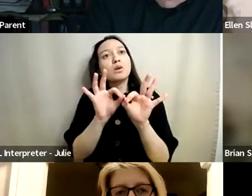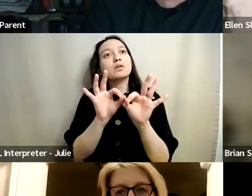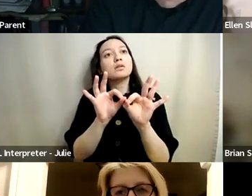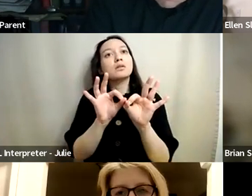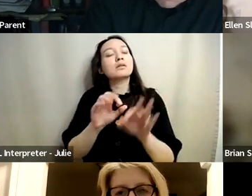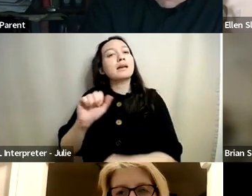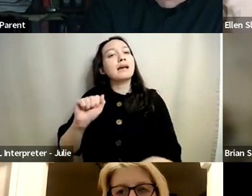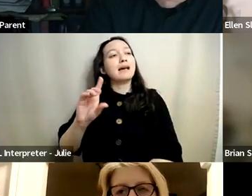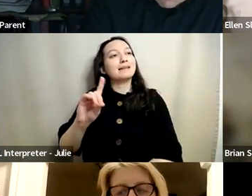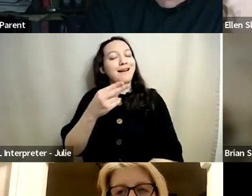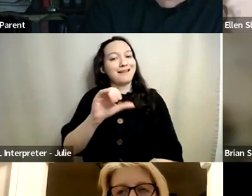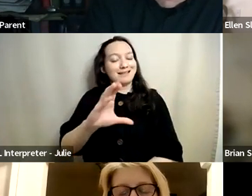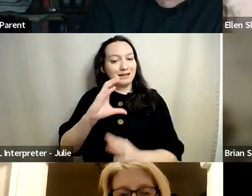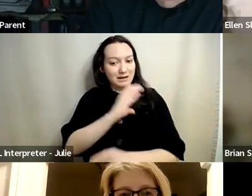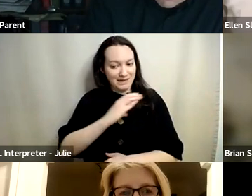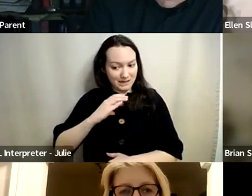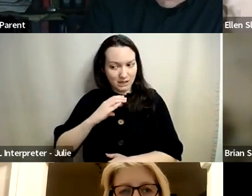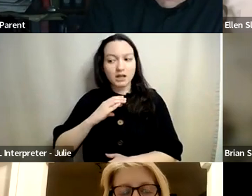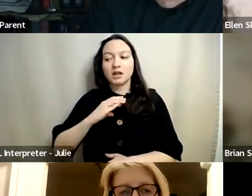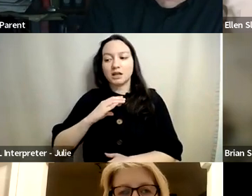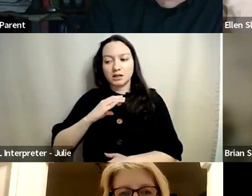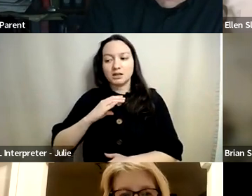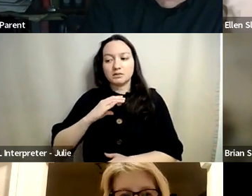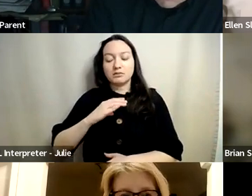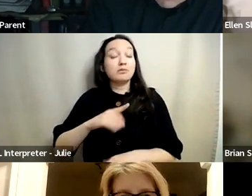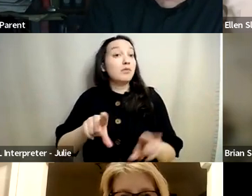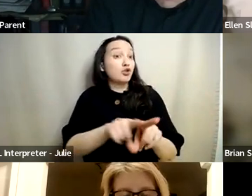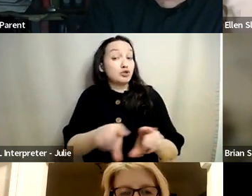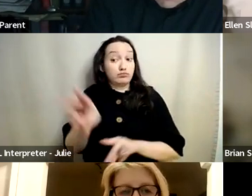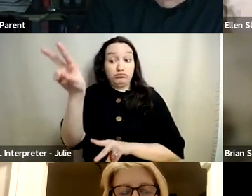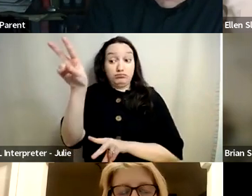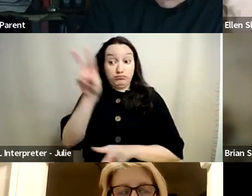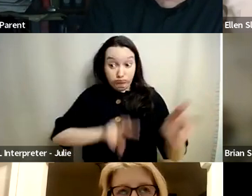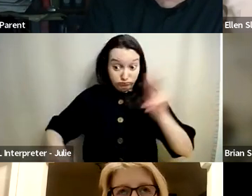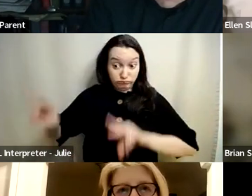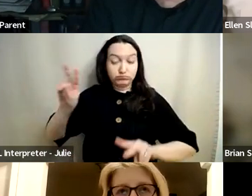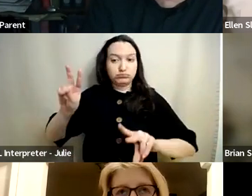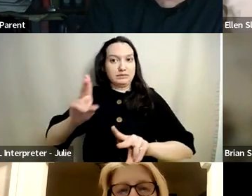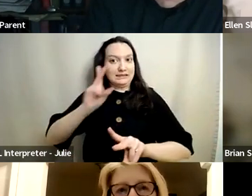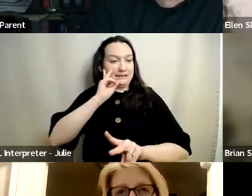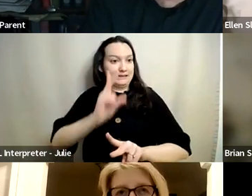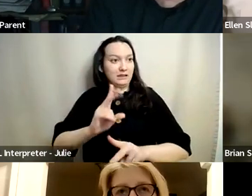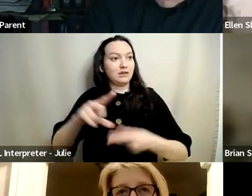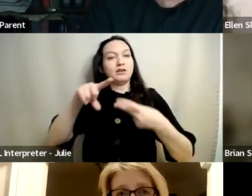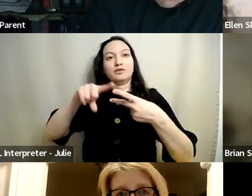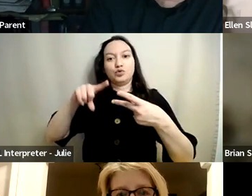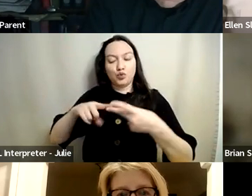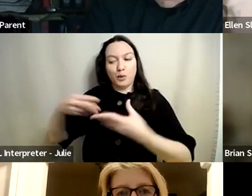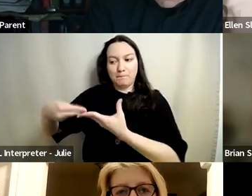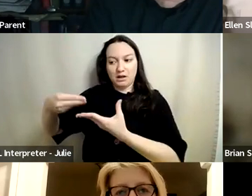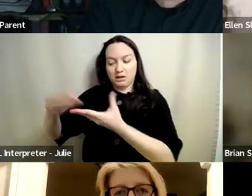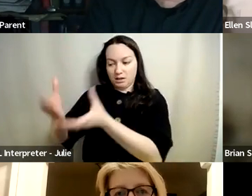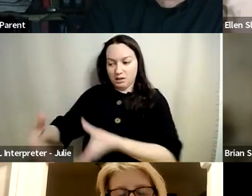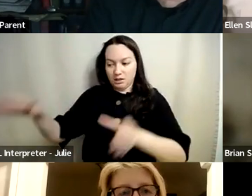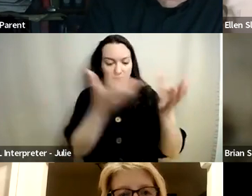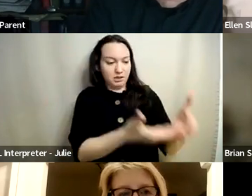ad hoc committee also, as they look at this, see that there are two pots of money.